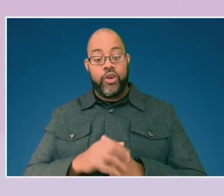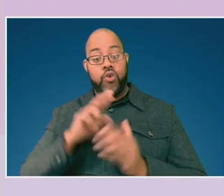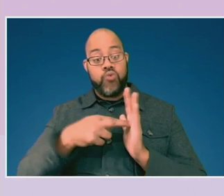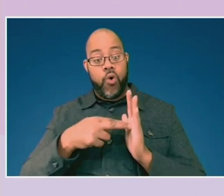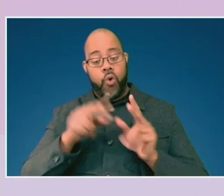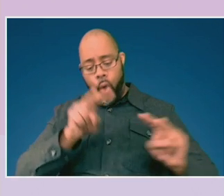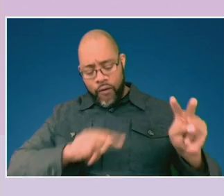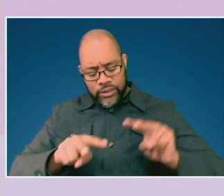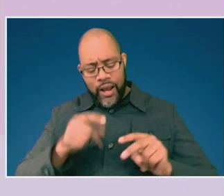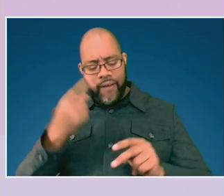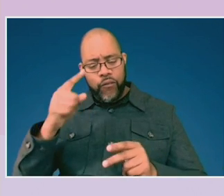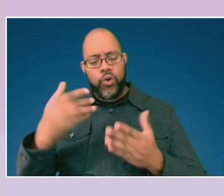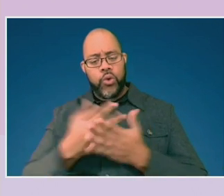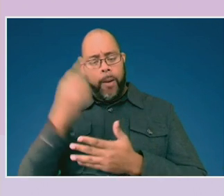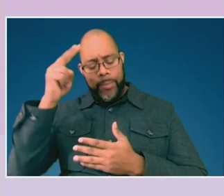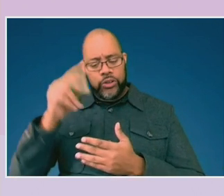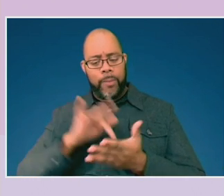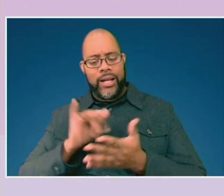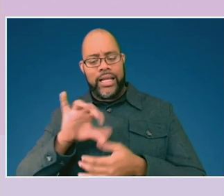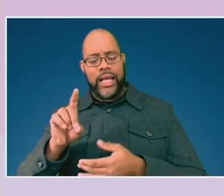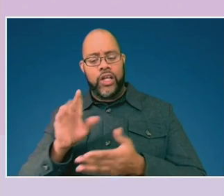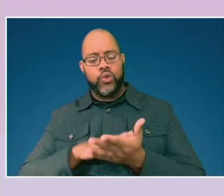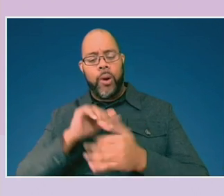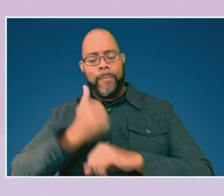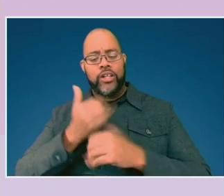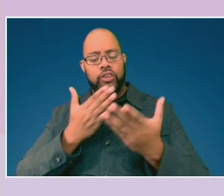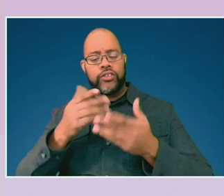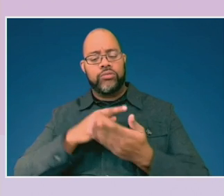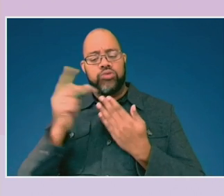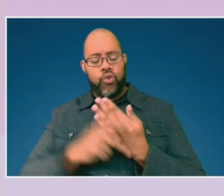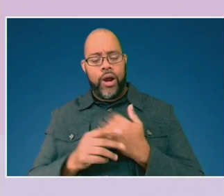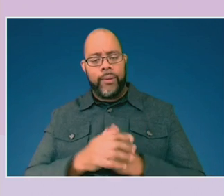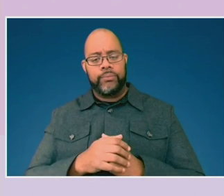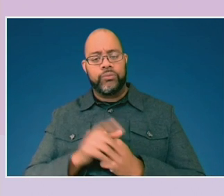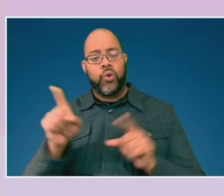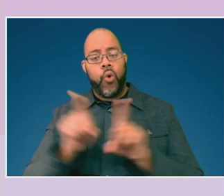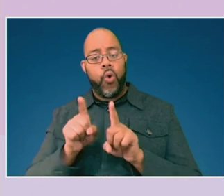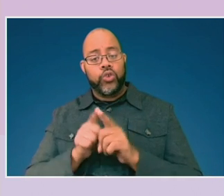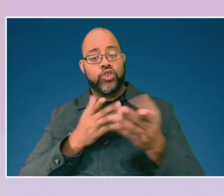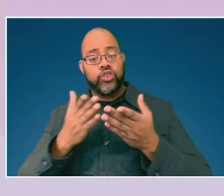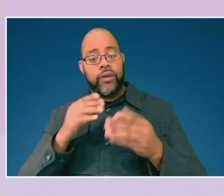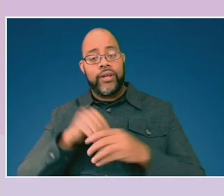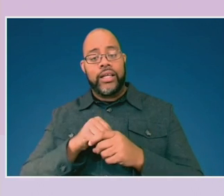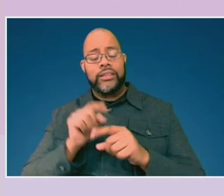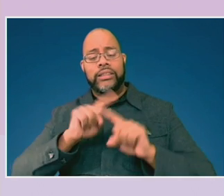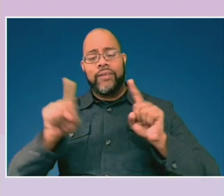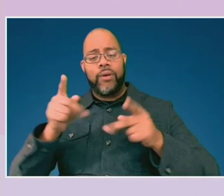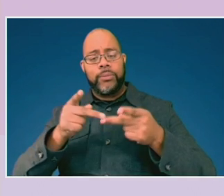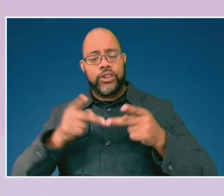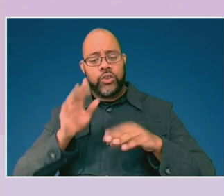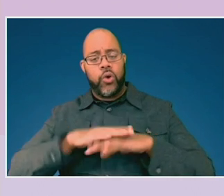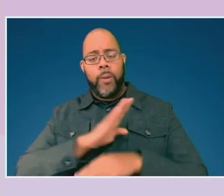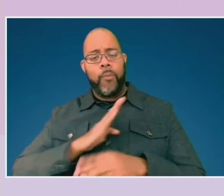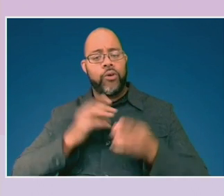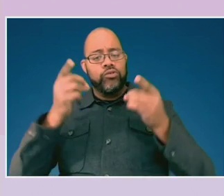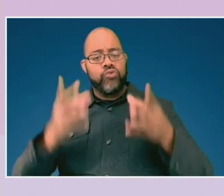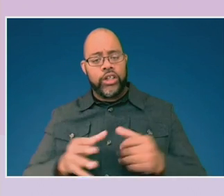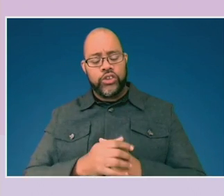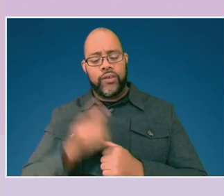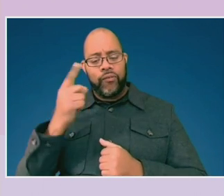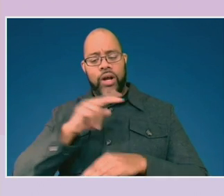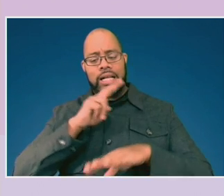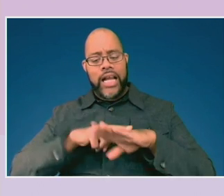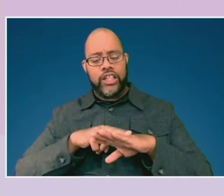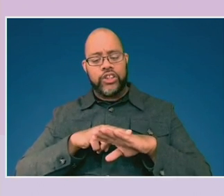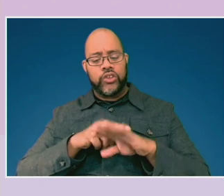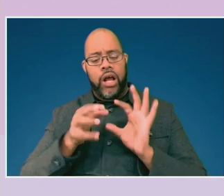the New Mexico Medicaid school-based services program. She's also served in various positions on the board of directors for the National Alliance